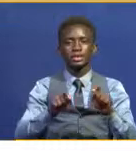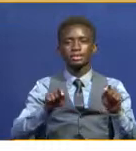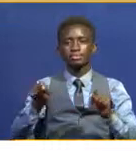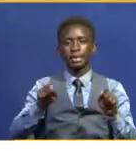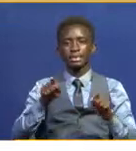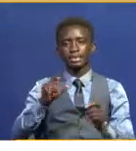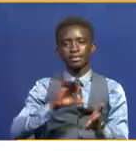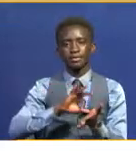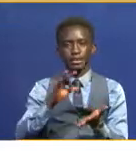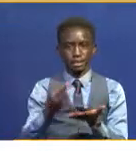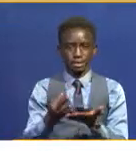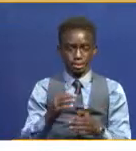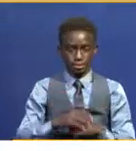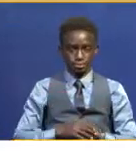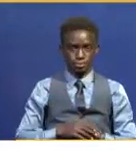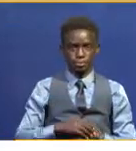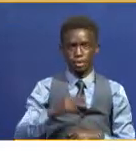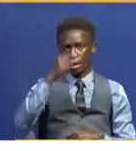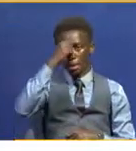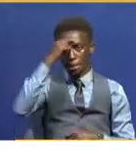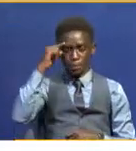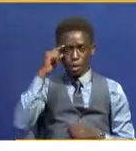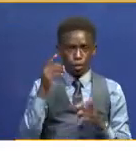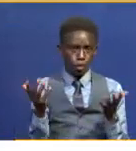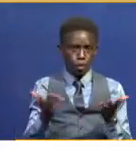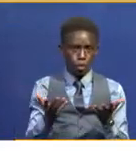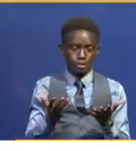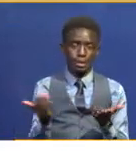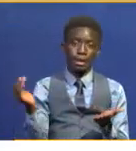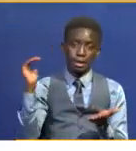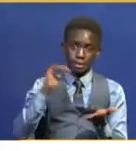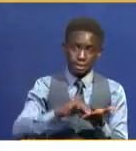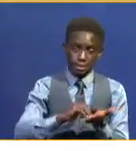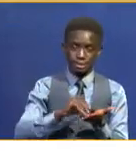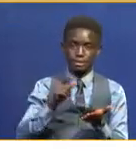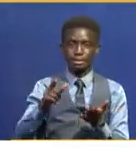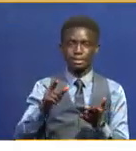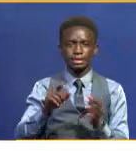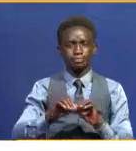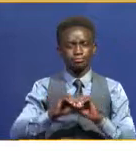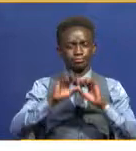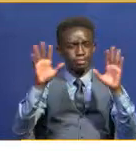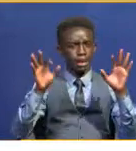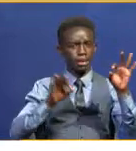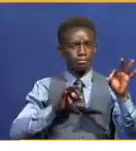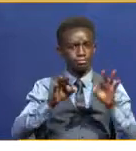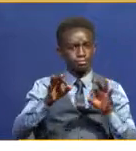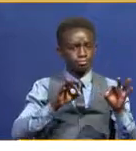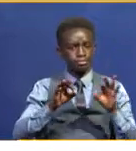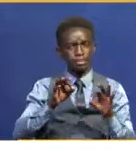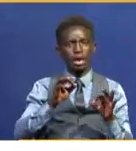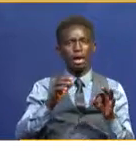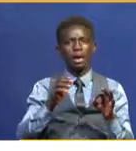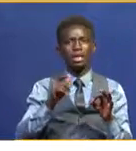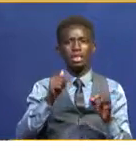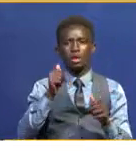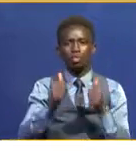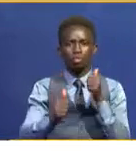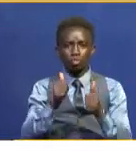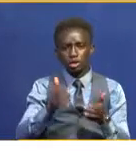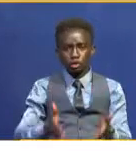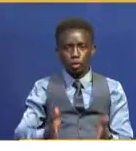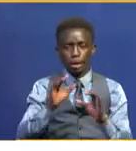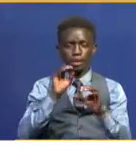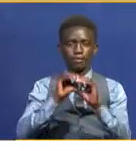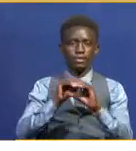funds, because again, it dictates a bit of the style of investing. In as much as the